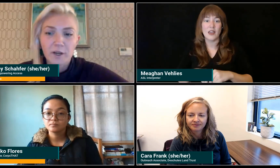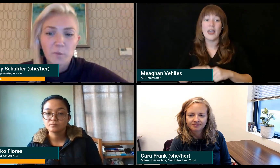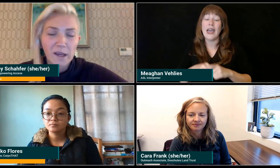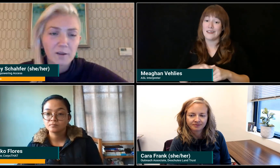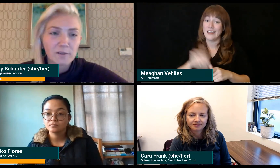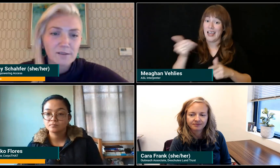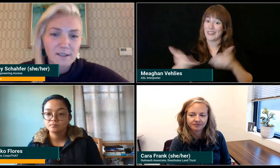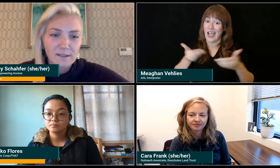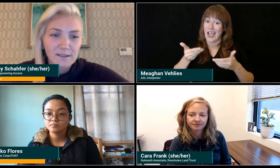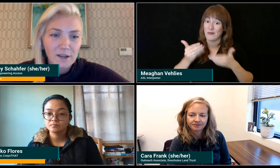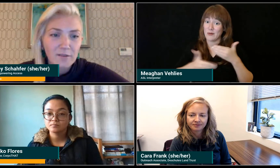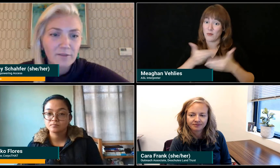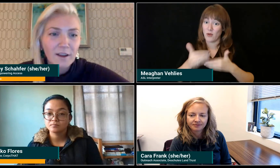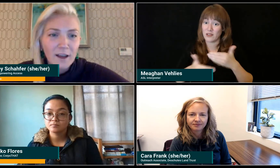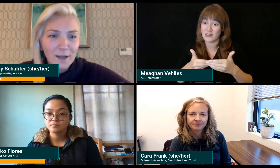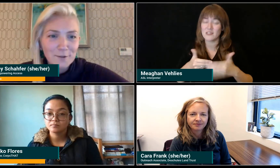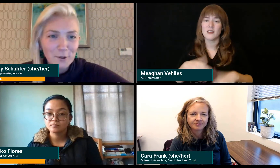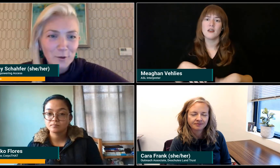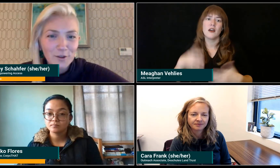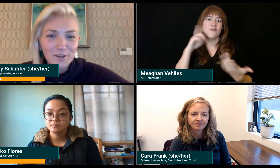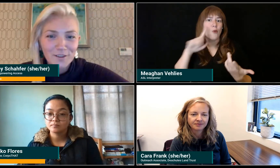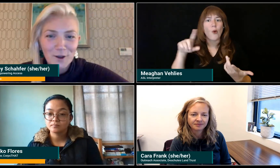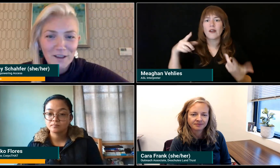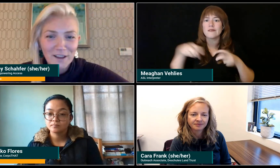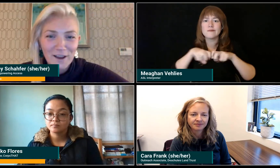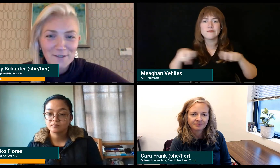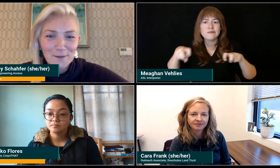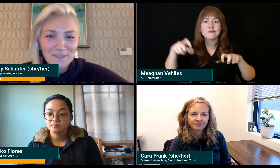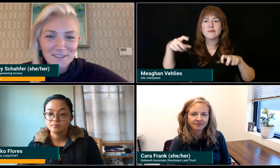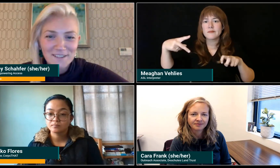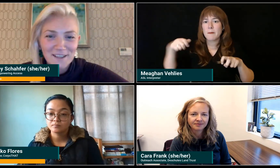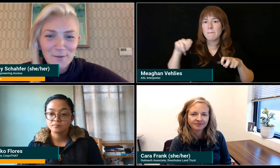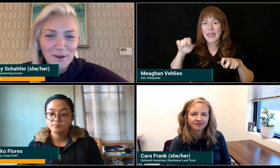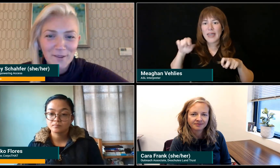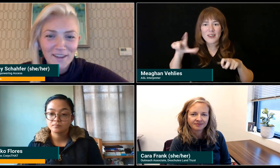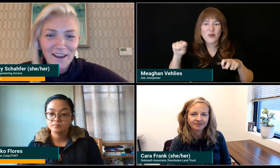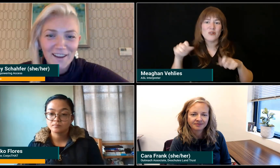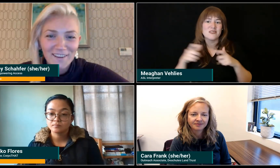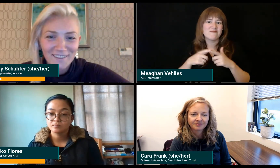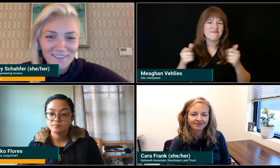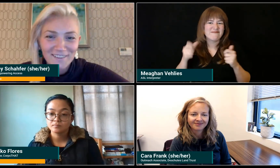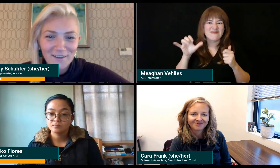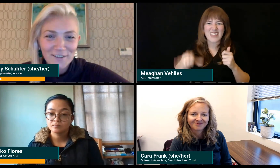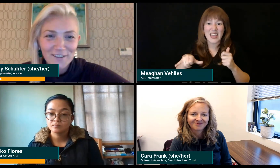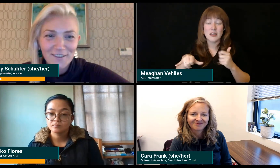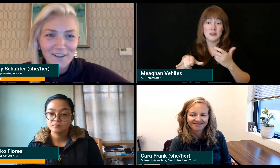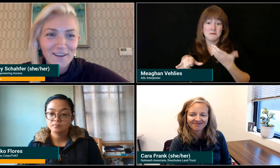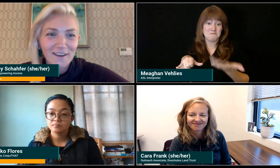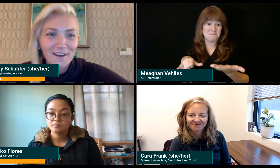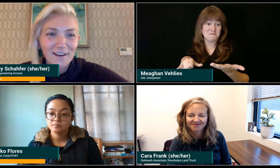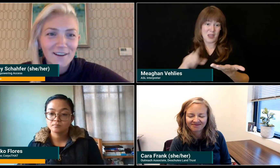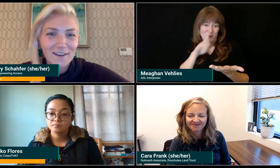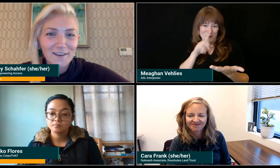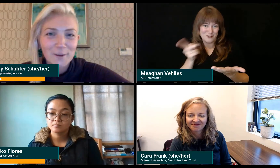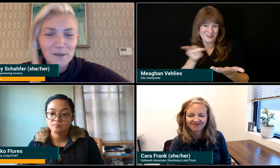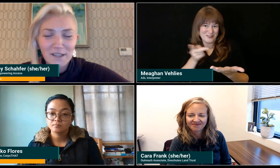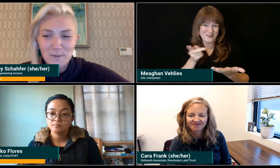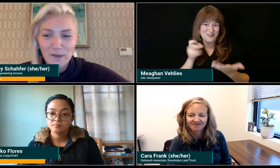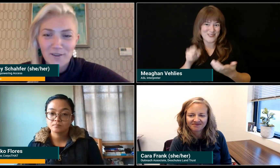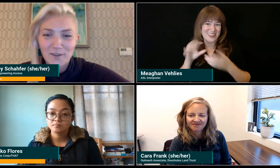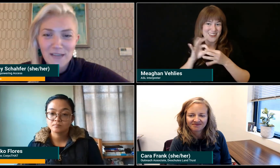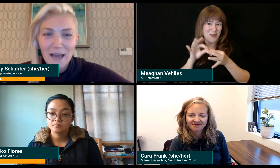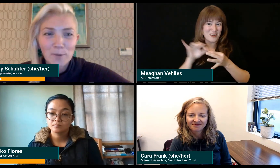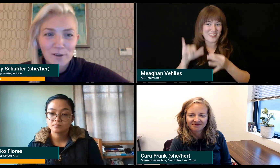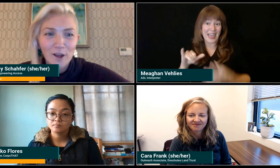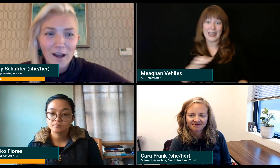process, creating panels and stuff. I'm sure y'all might have something to say about that. It definitely, committees